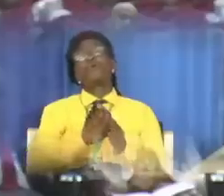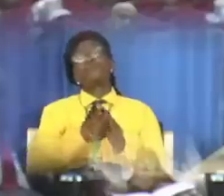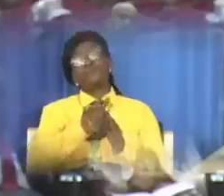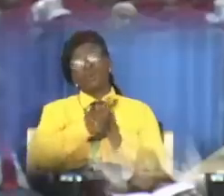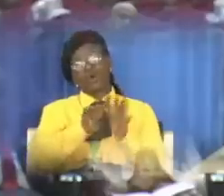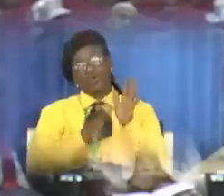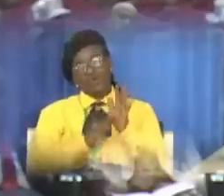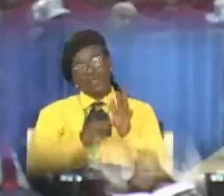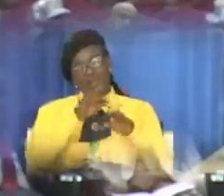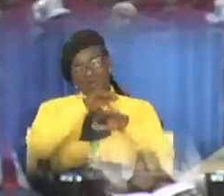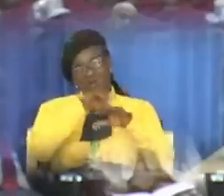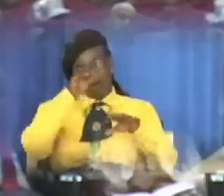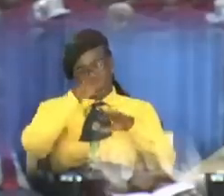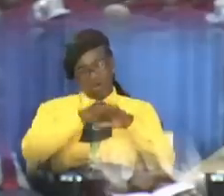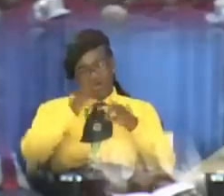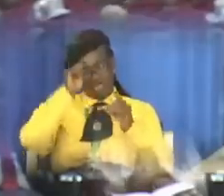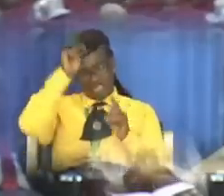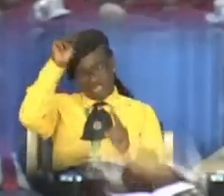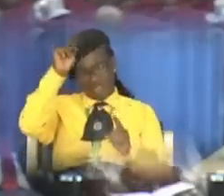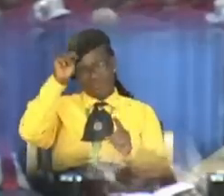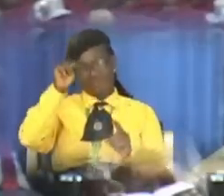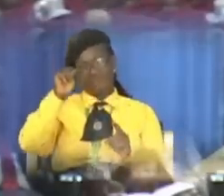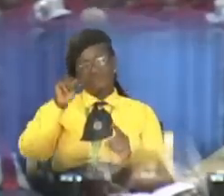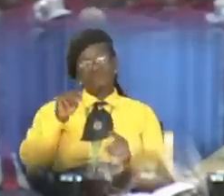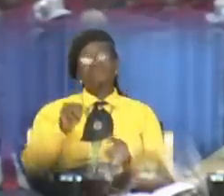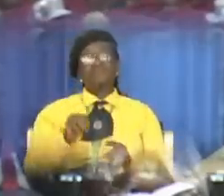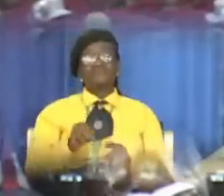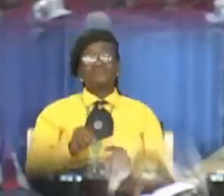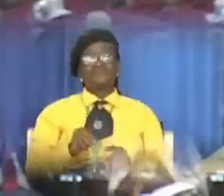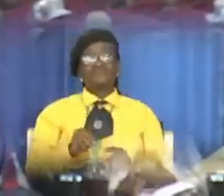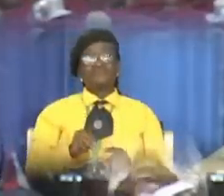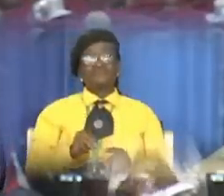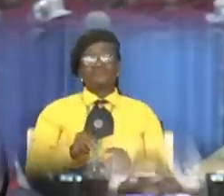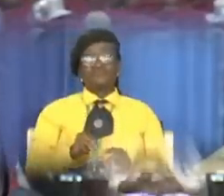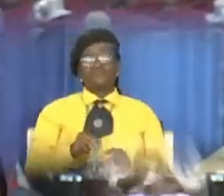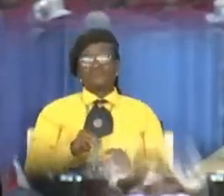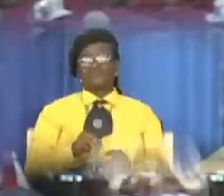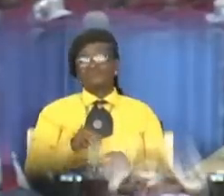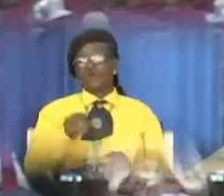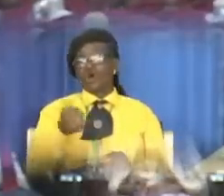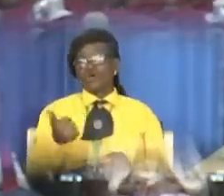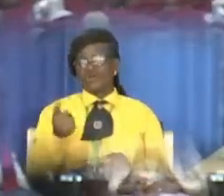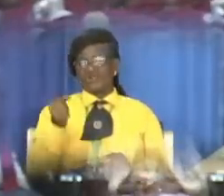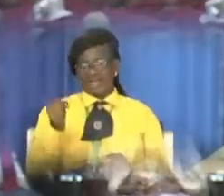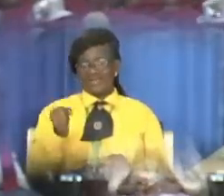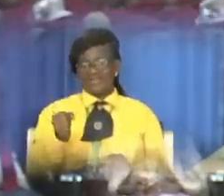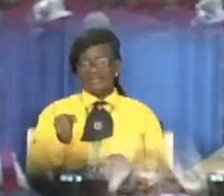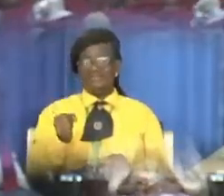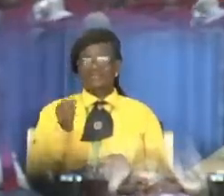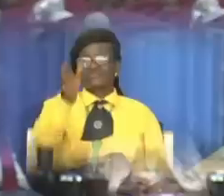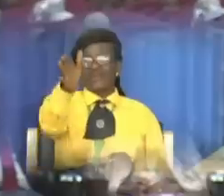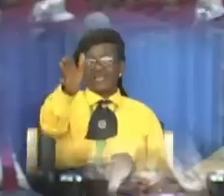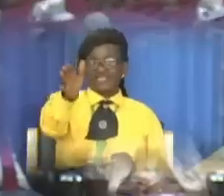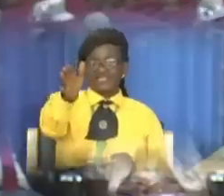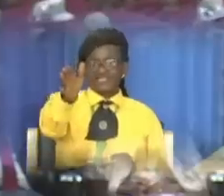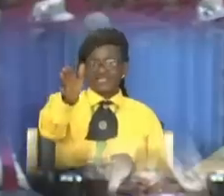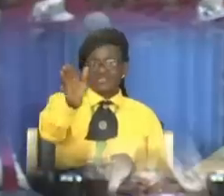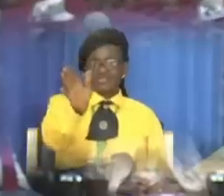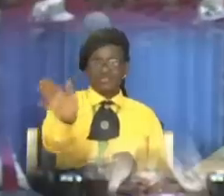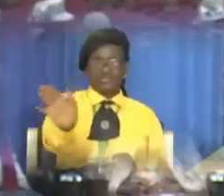towards these people and intercede for them and pray that the one who saved our own souls will save their souls